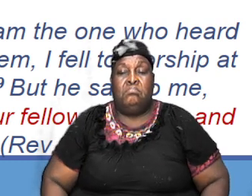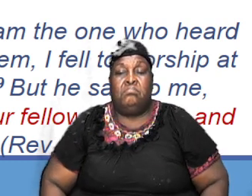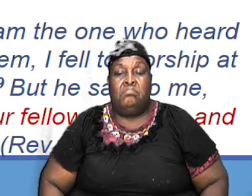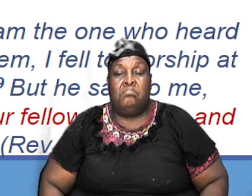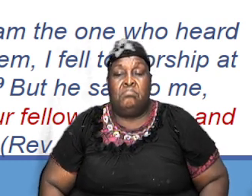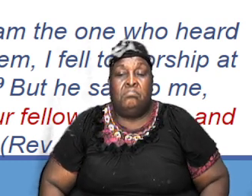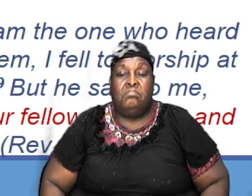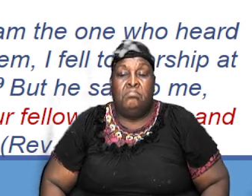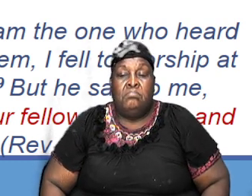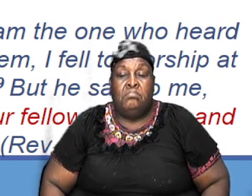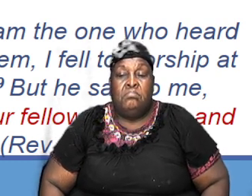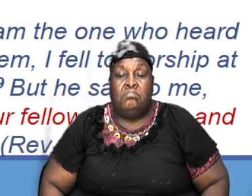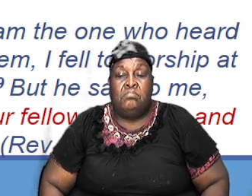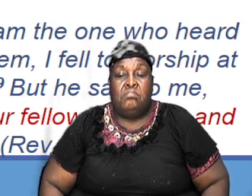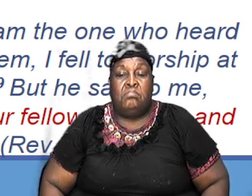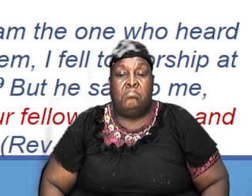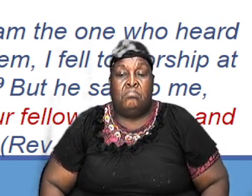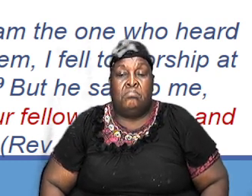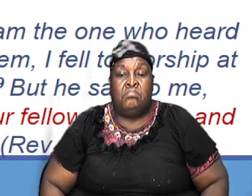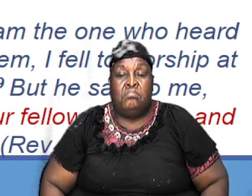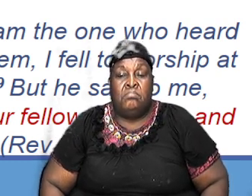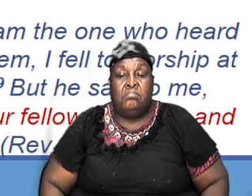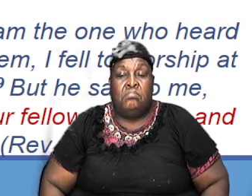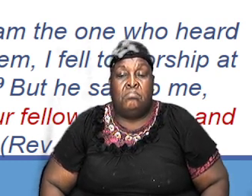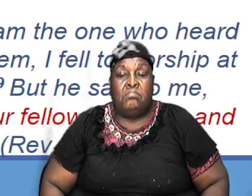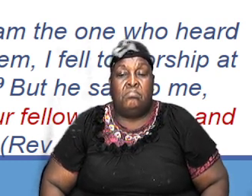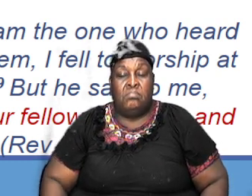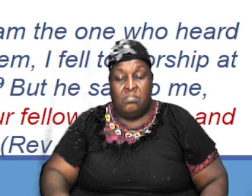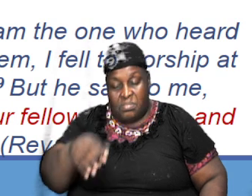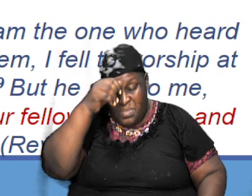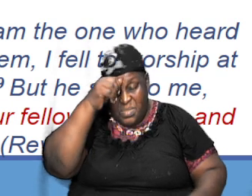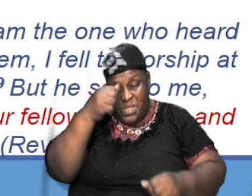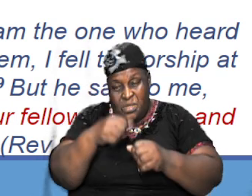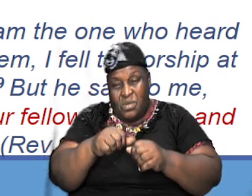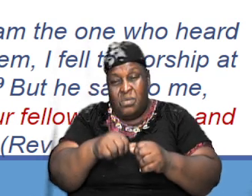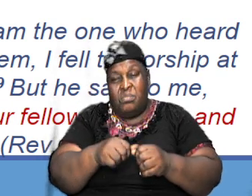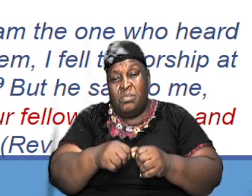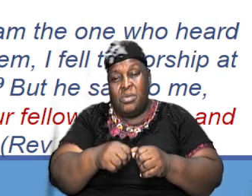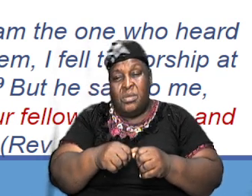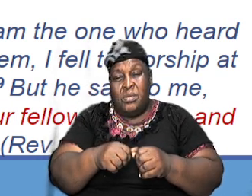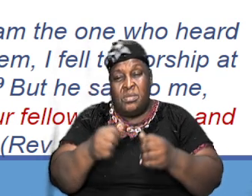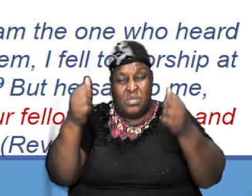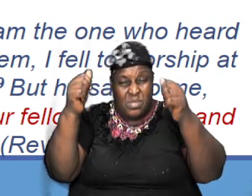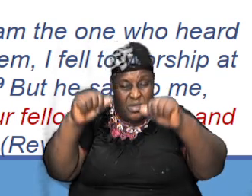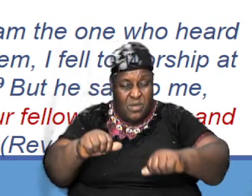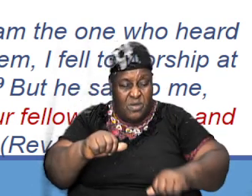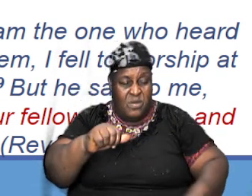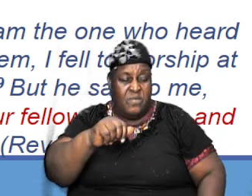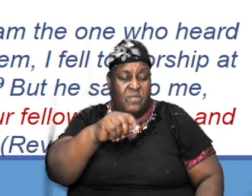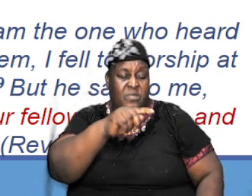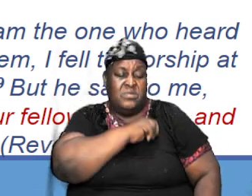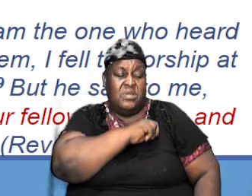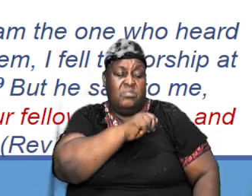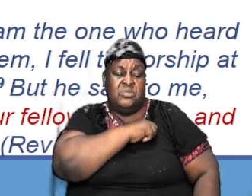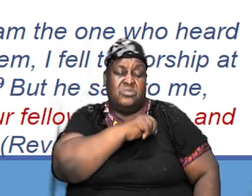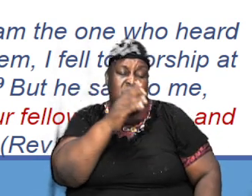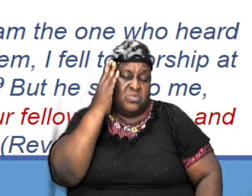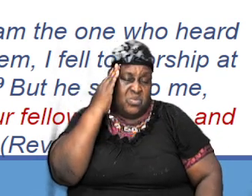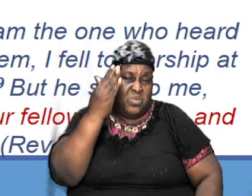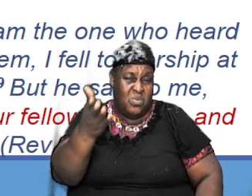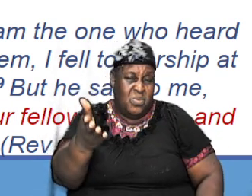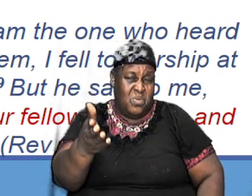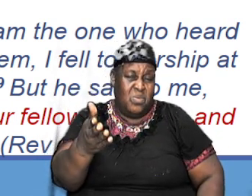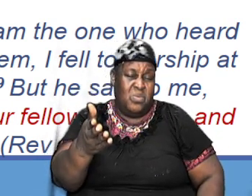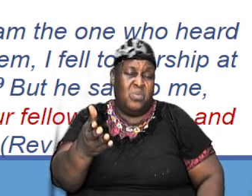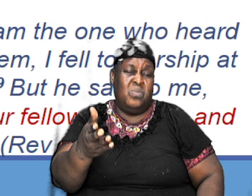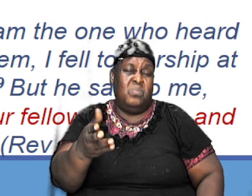not going to go to this scripture, but if we remember the case with Thomas, when Thomas said, look here, man, I know you guys are saying that he